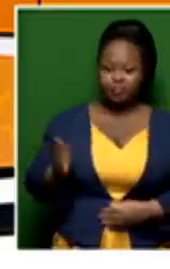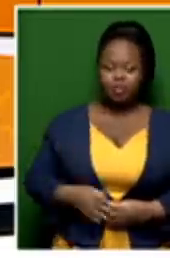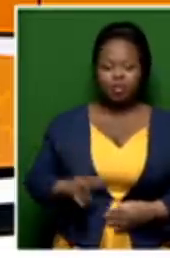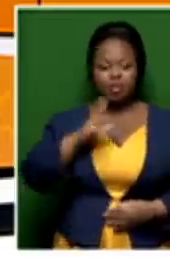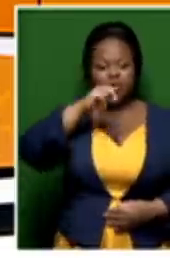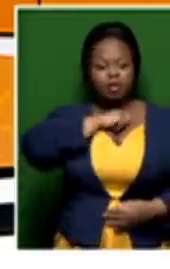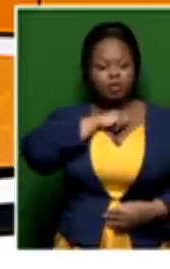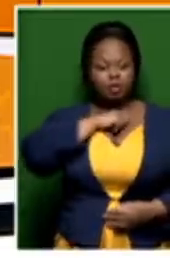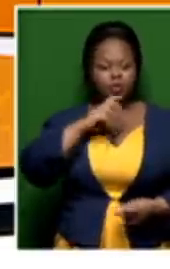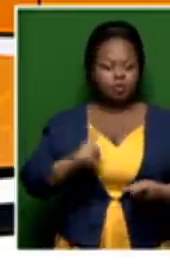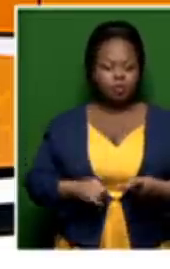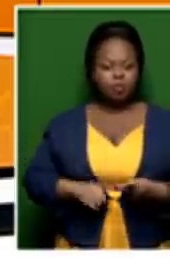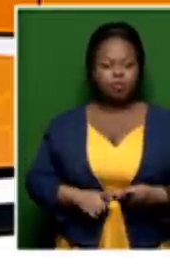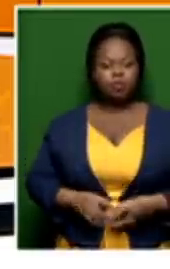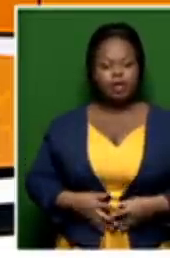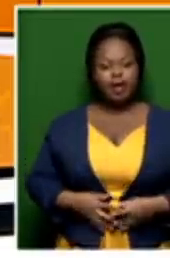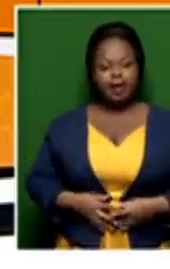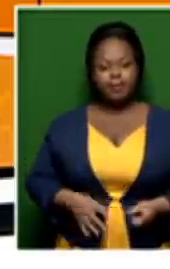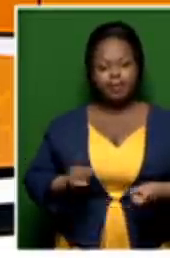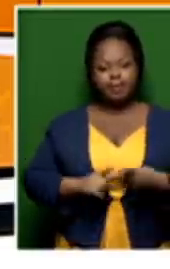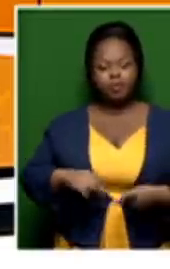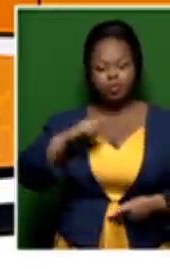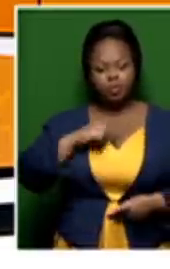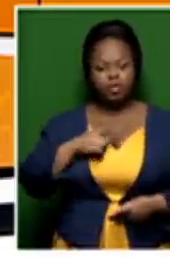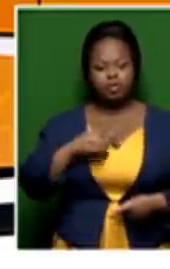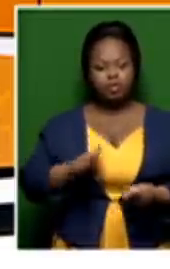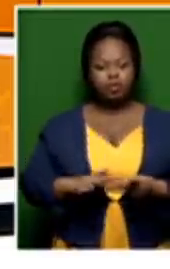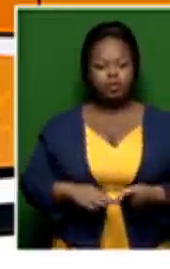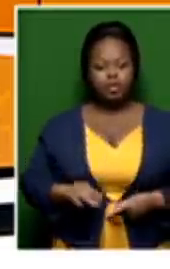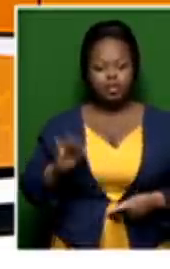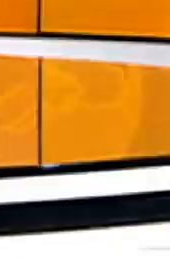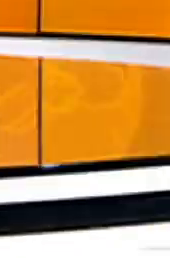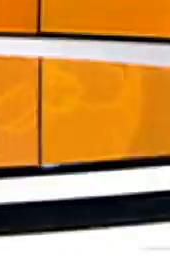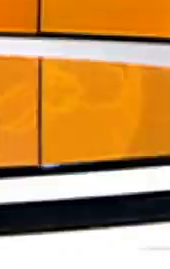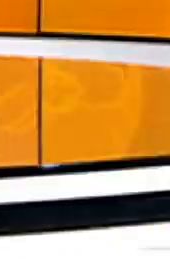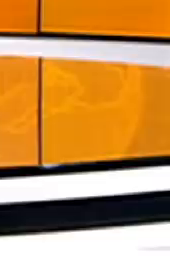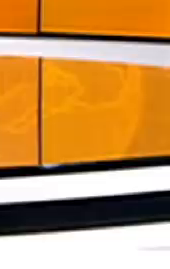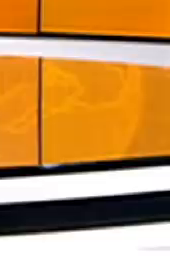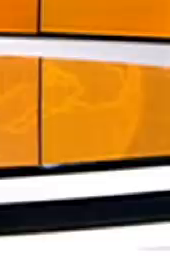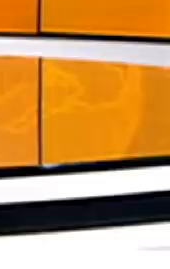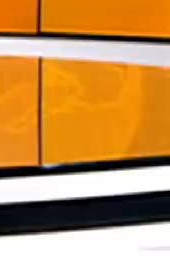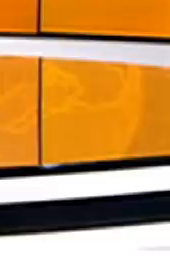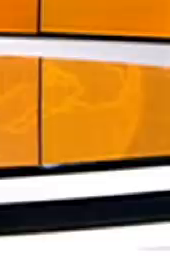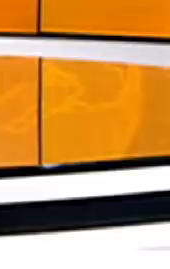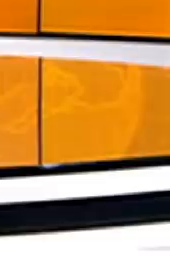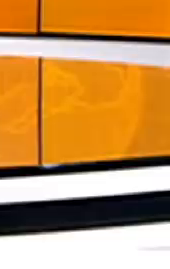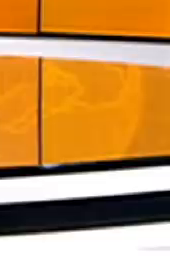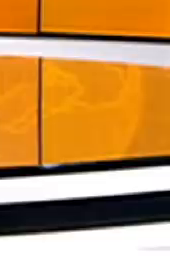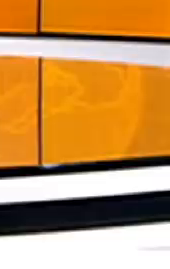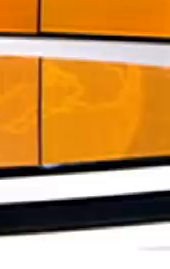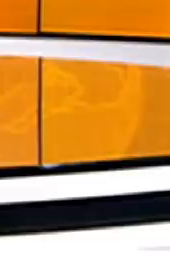of KwaZulu-Natal, and that was on Queen Nandi Drive, we saw looters literally crossing over a